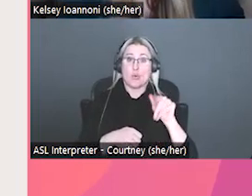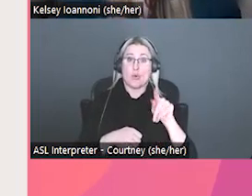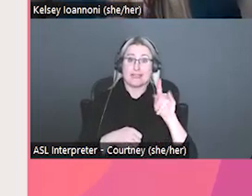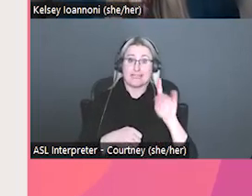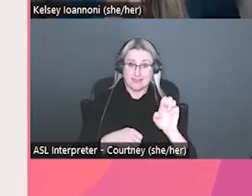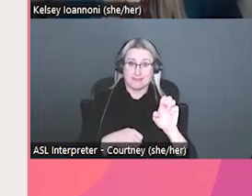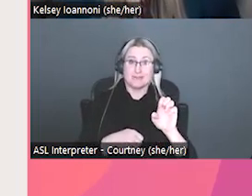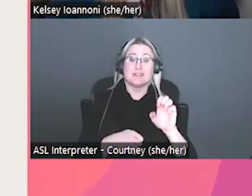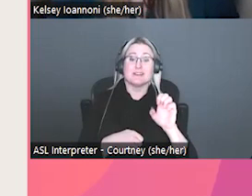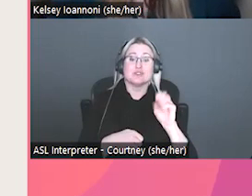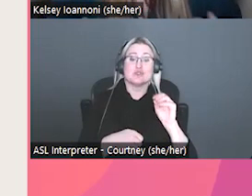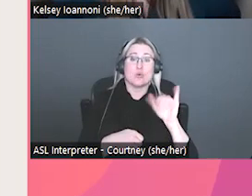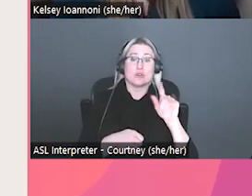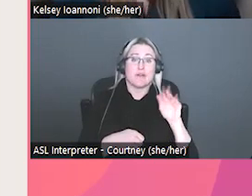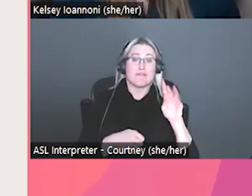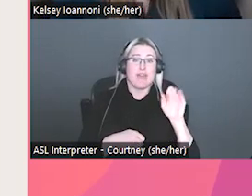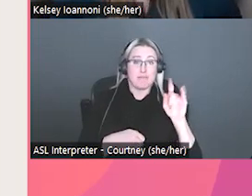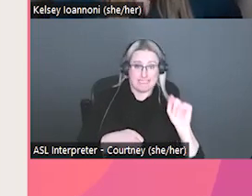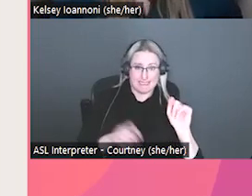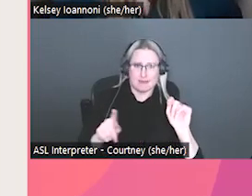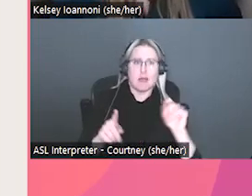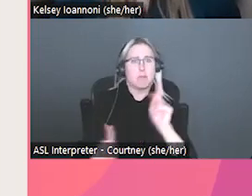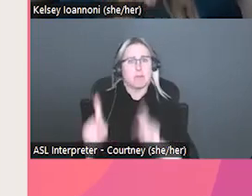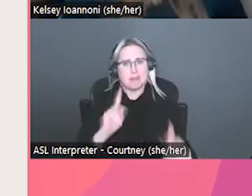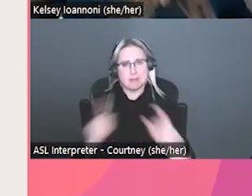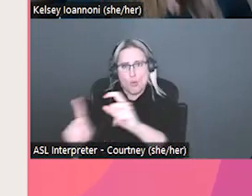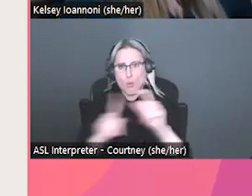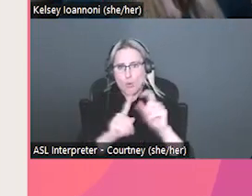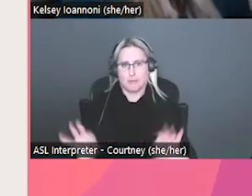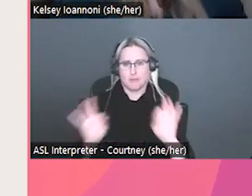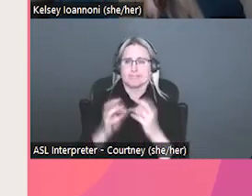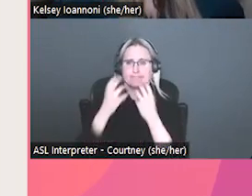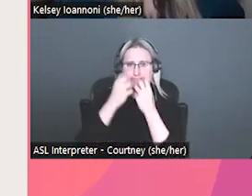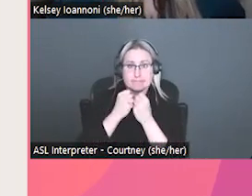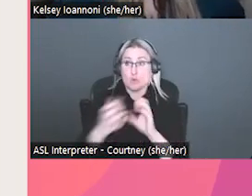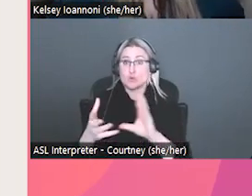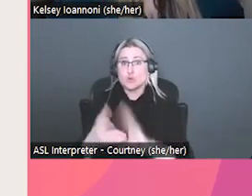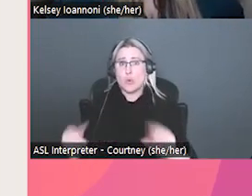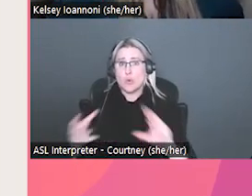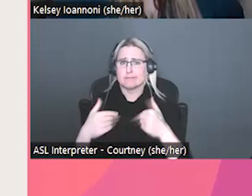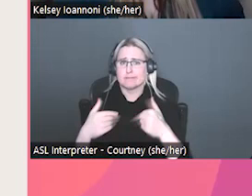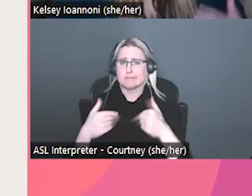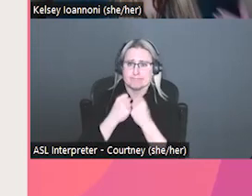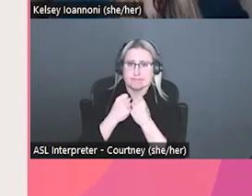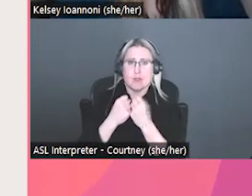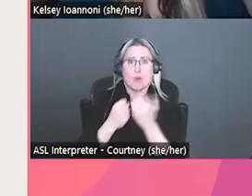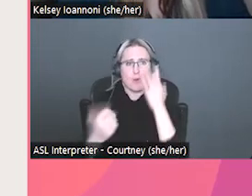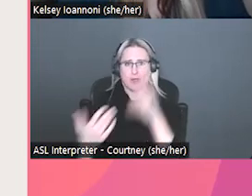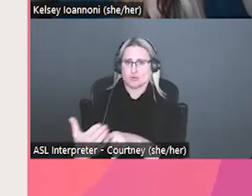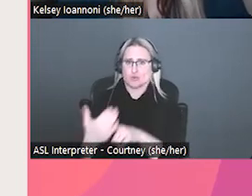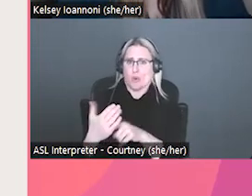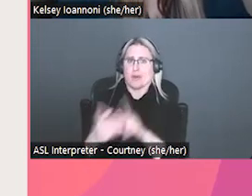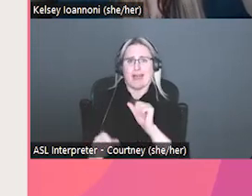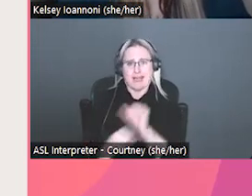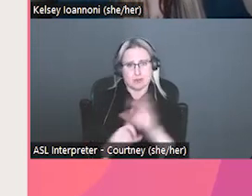really important to me. People's stories are really important to me in demonstrating the impact